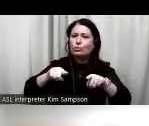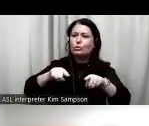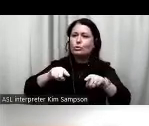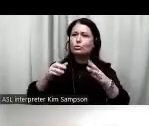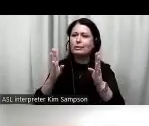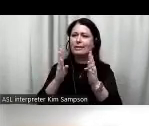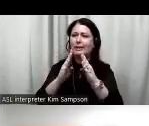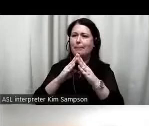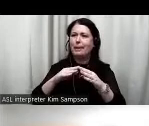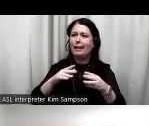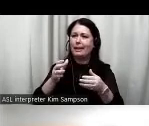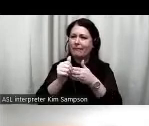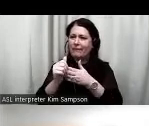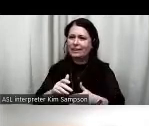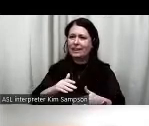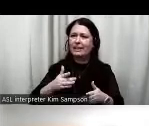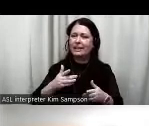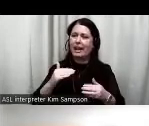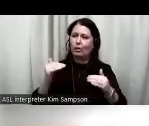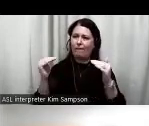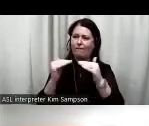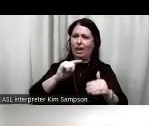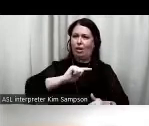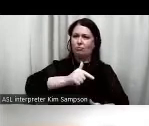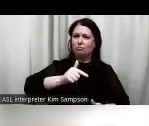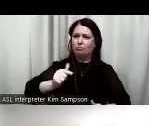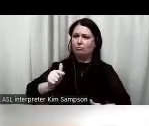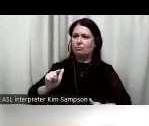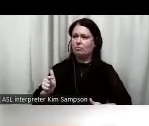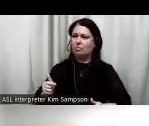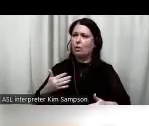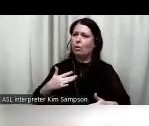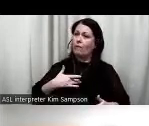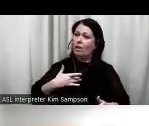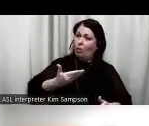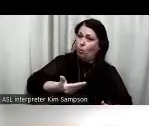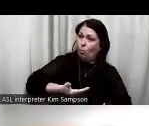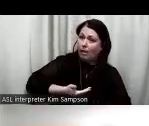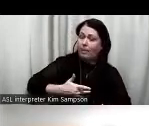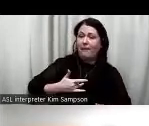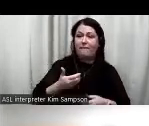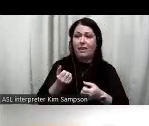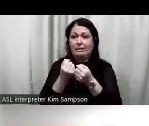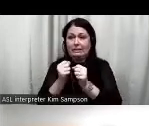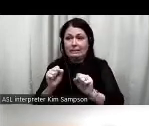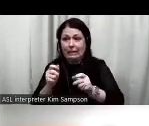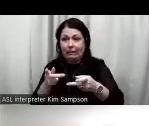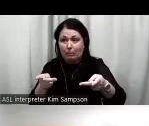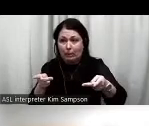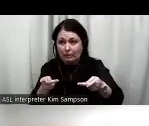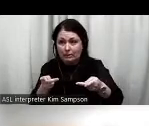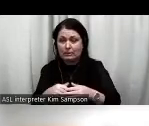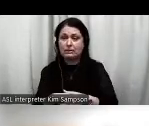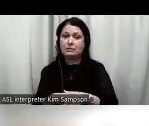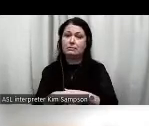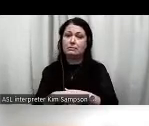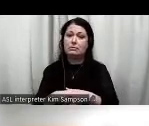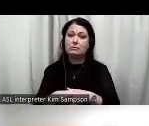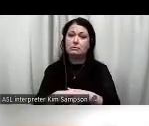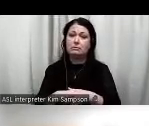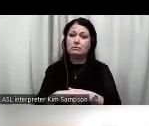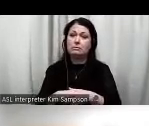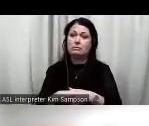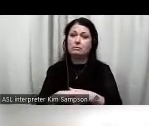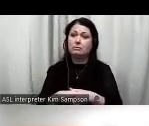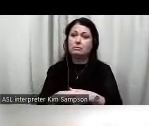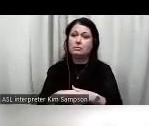dominating the group? Do you feel welcome and safe? And then you might want to consider, if you're going to